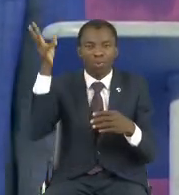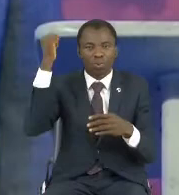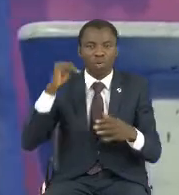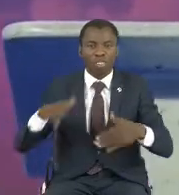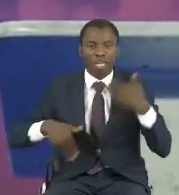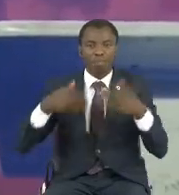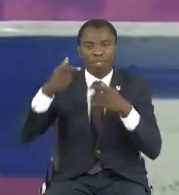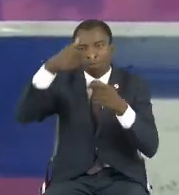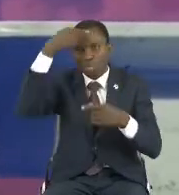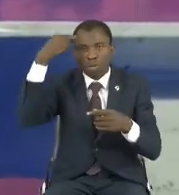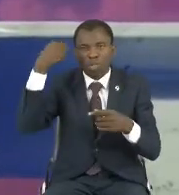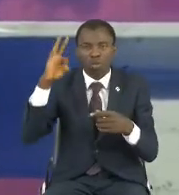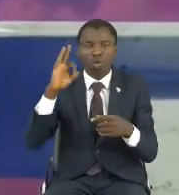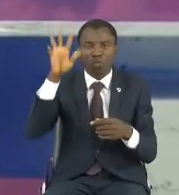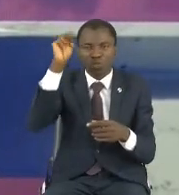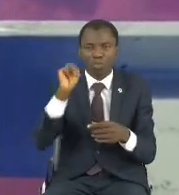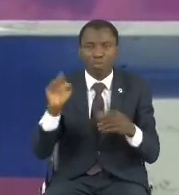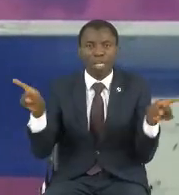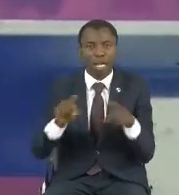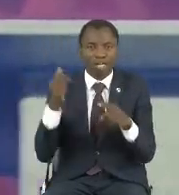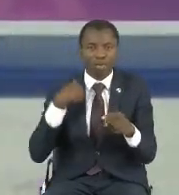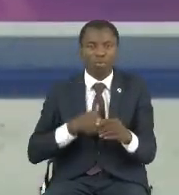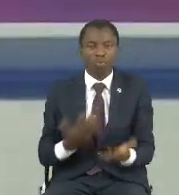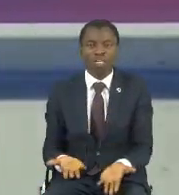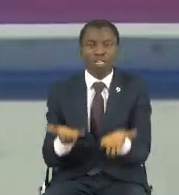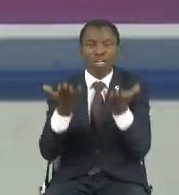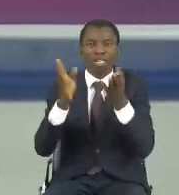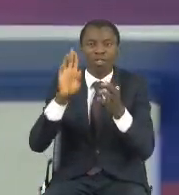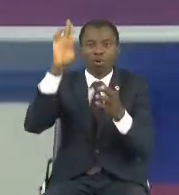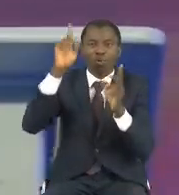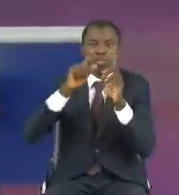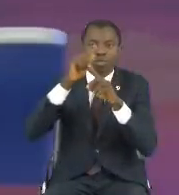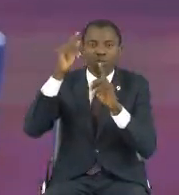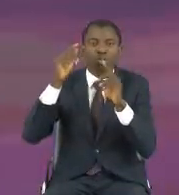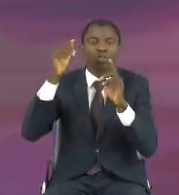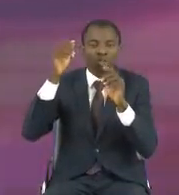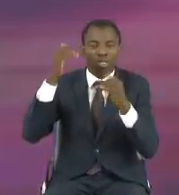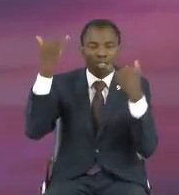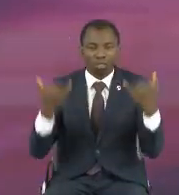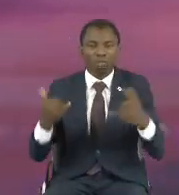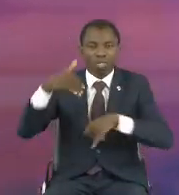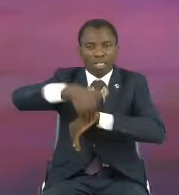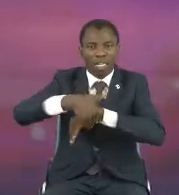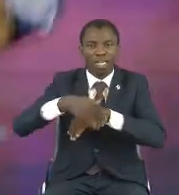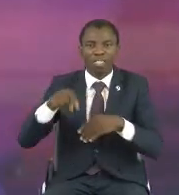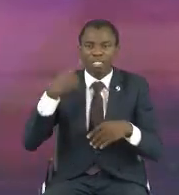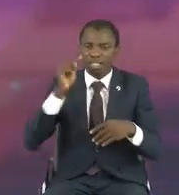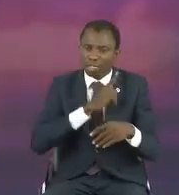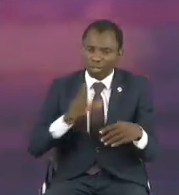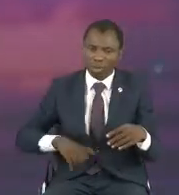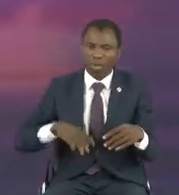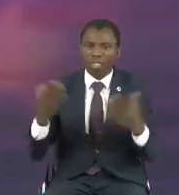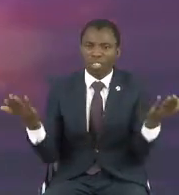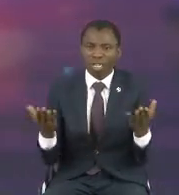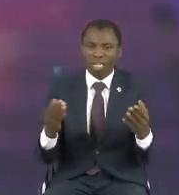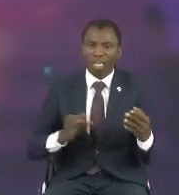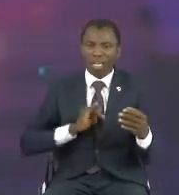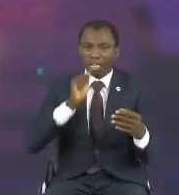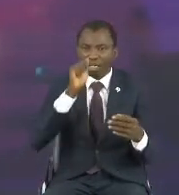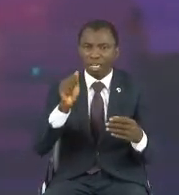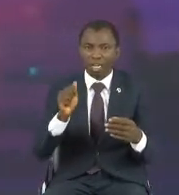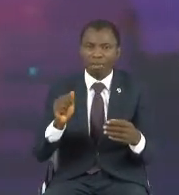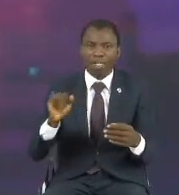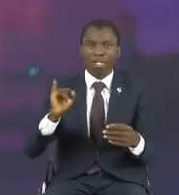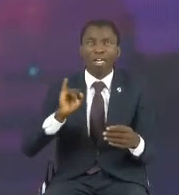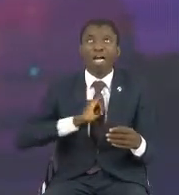him. As you rise up tonight and you say, Lord, here am I. I say yes to my